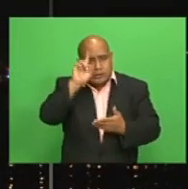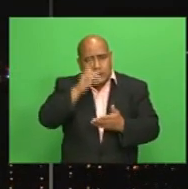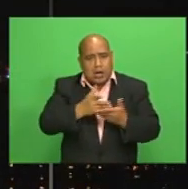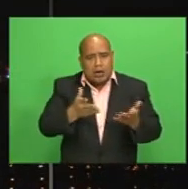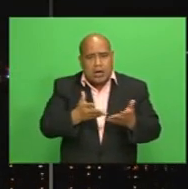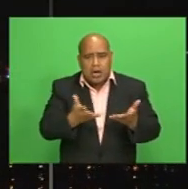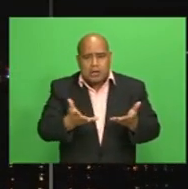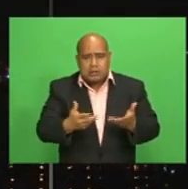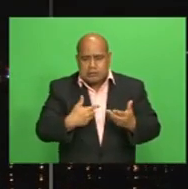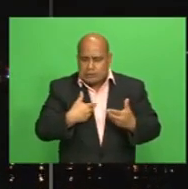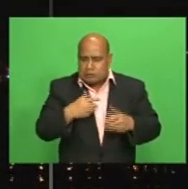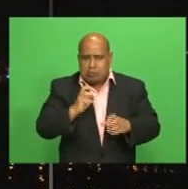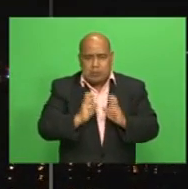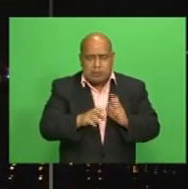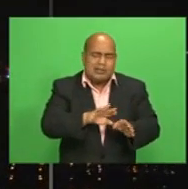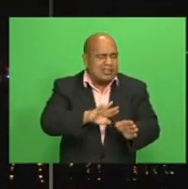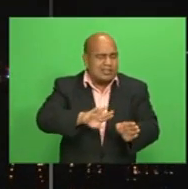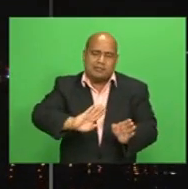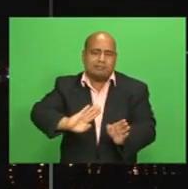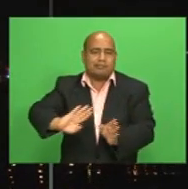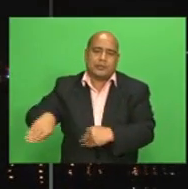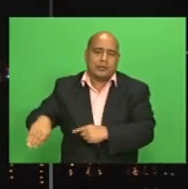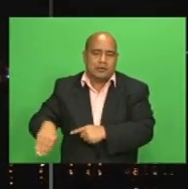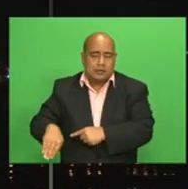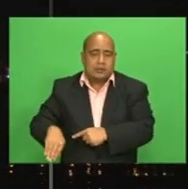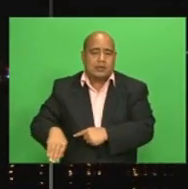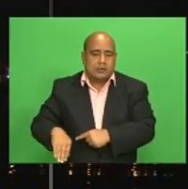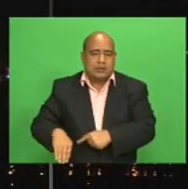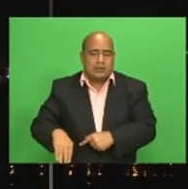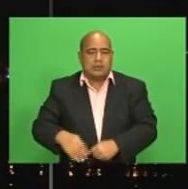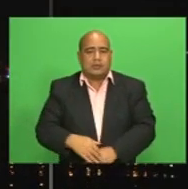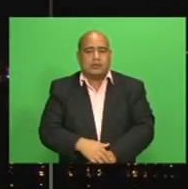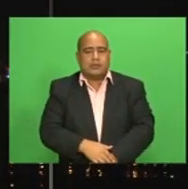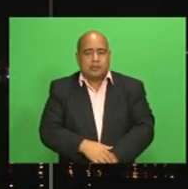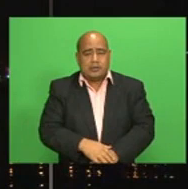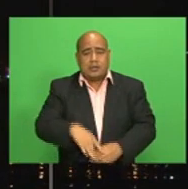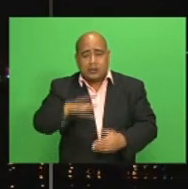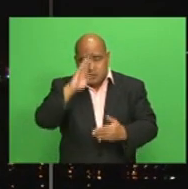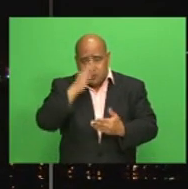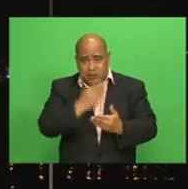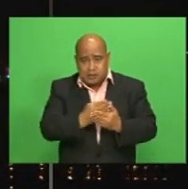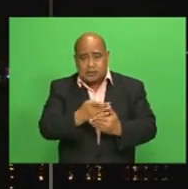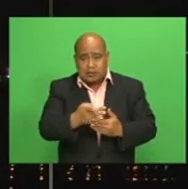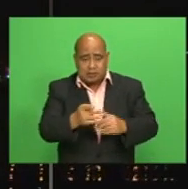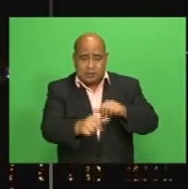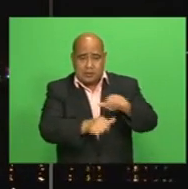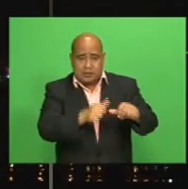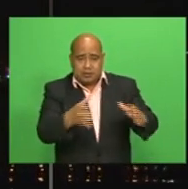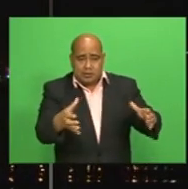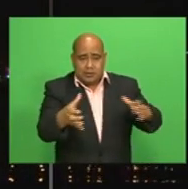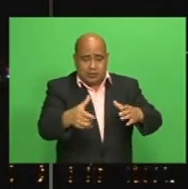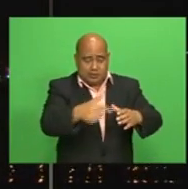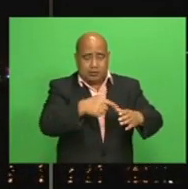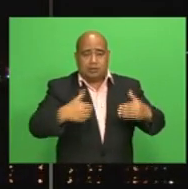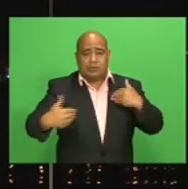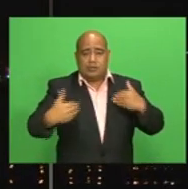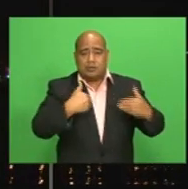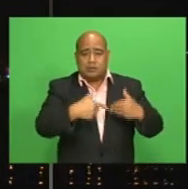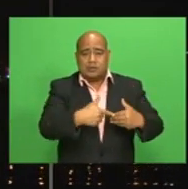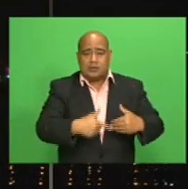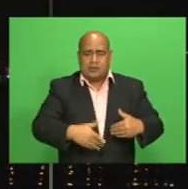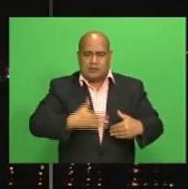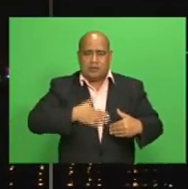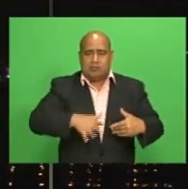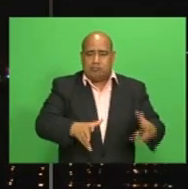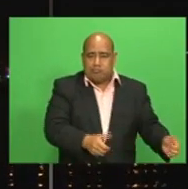within the administration of the school. After the School Student Association released a statement threatening to boycott exams and classes,